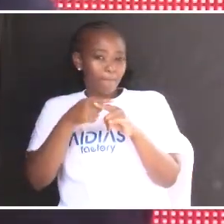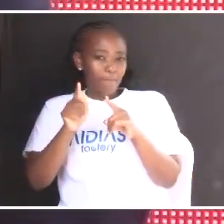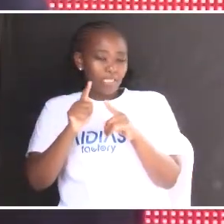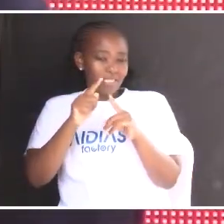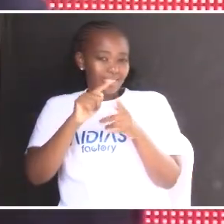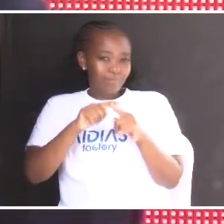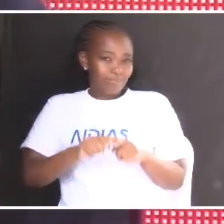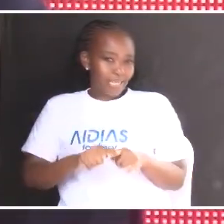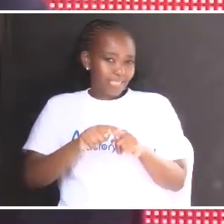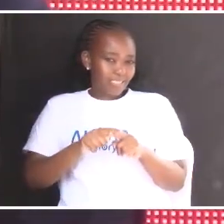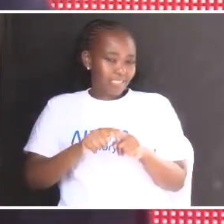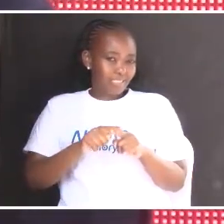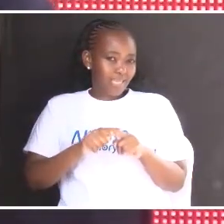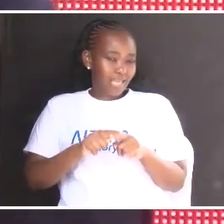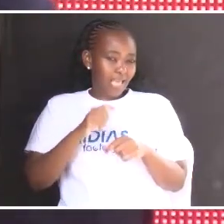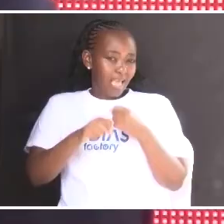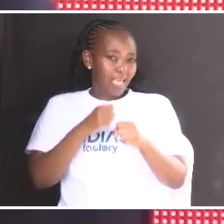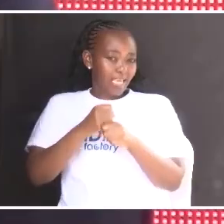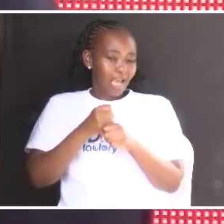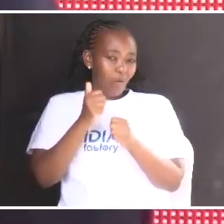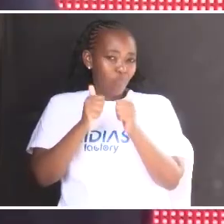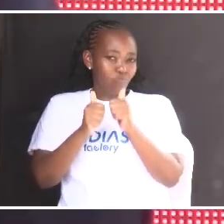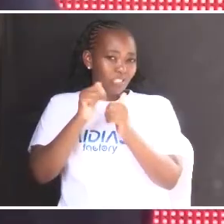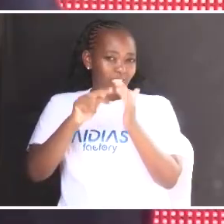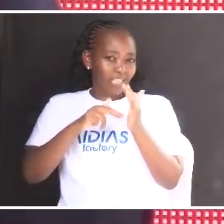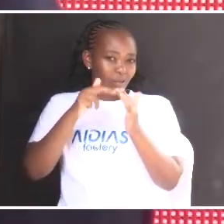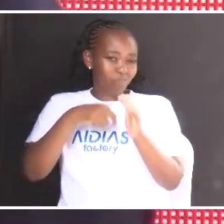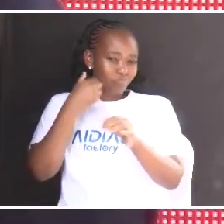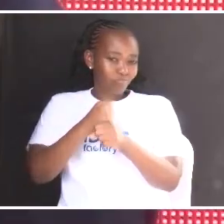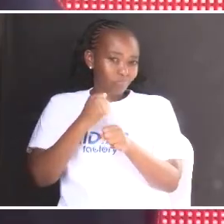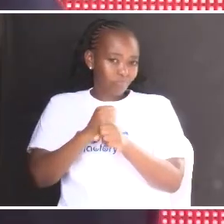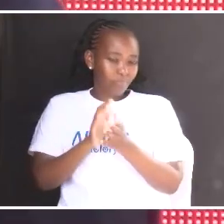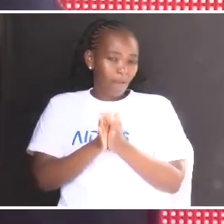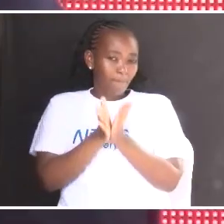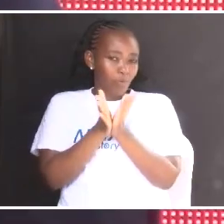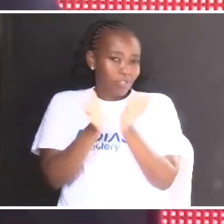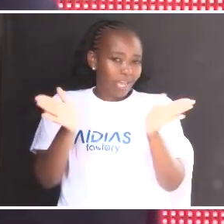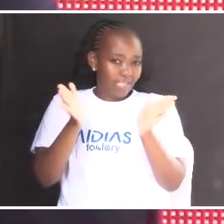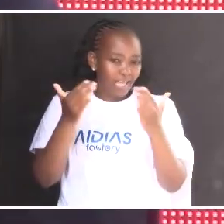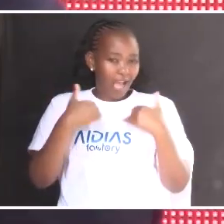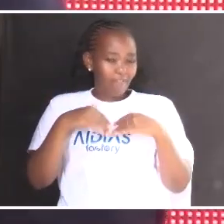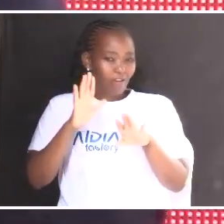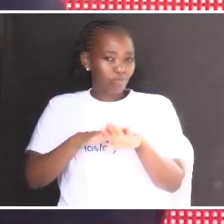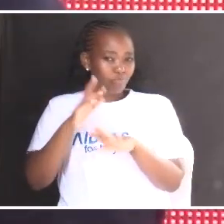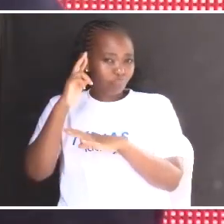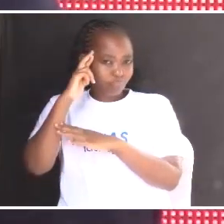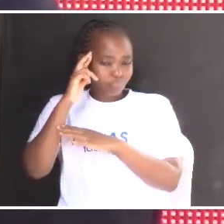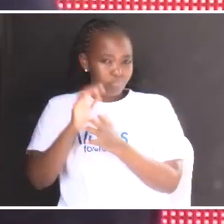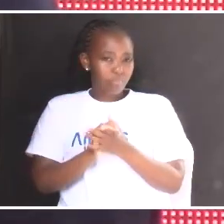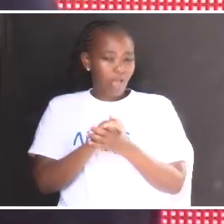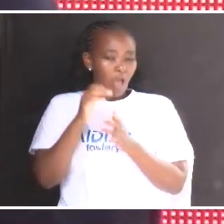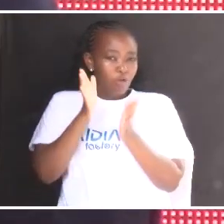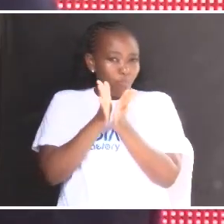in which, the end of the year in which the recording was done. Broadcasts, there is a good reason, because a